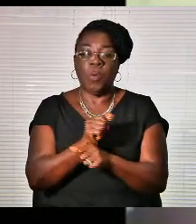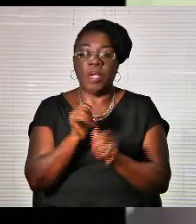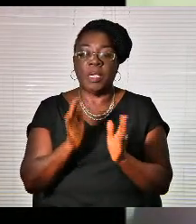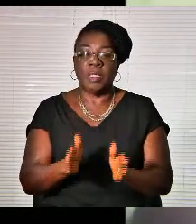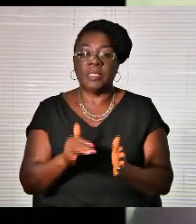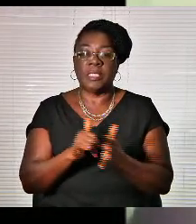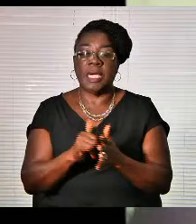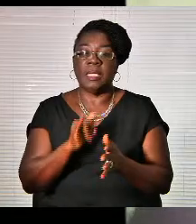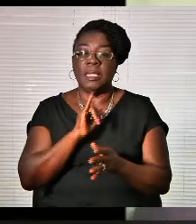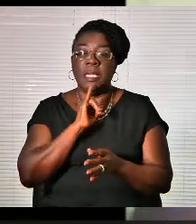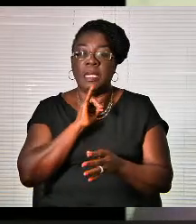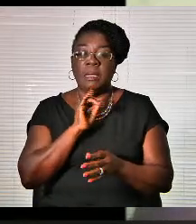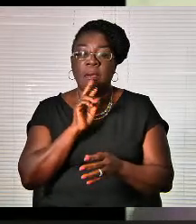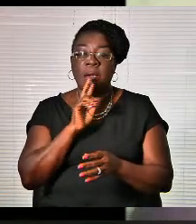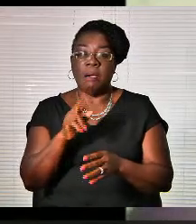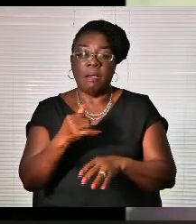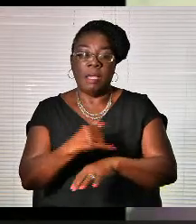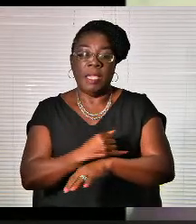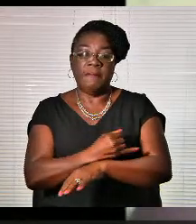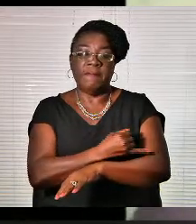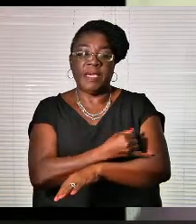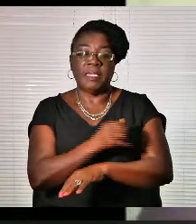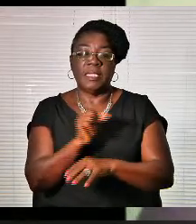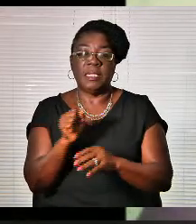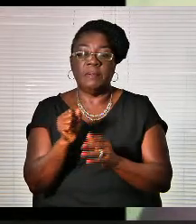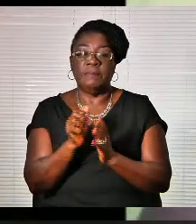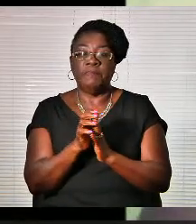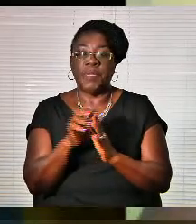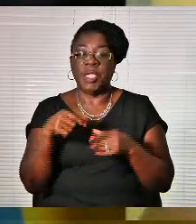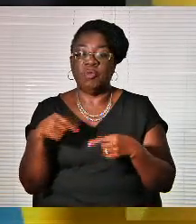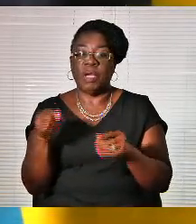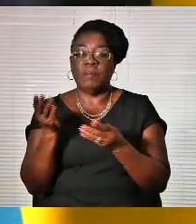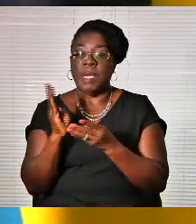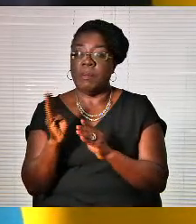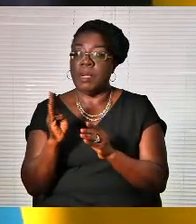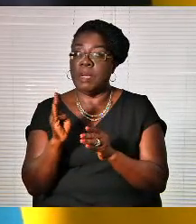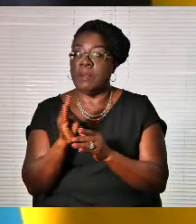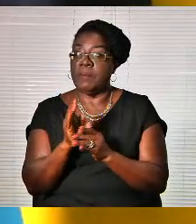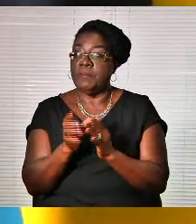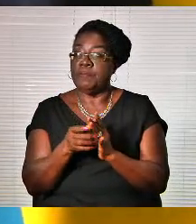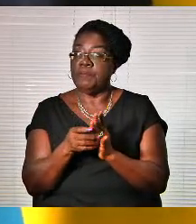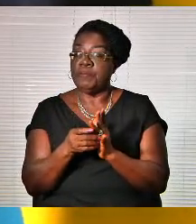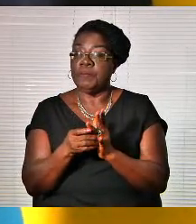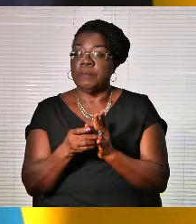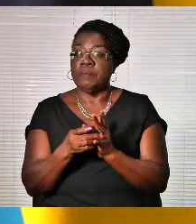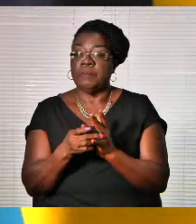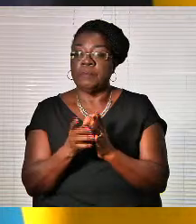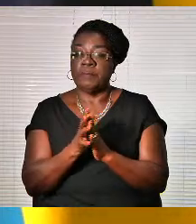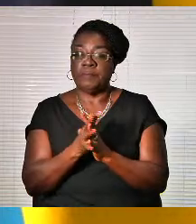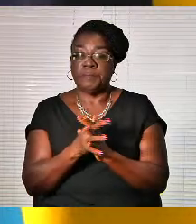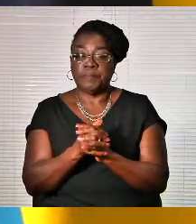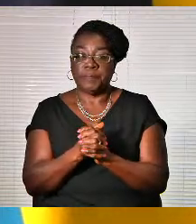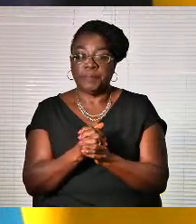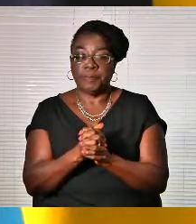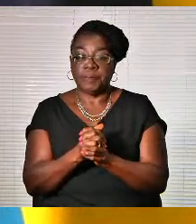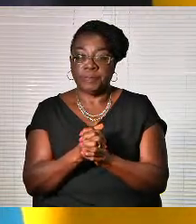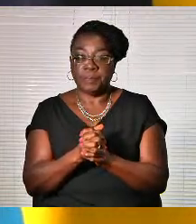We have Grand Bahama on. I think we have Grand Bahama on. Okay.